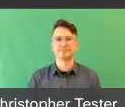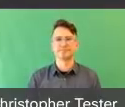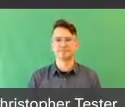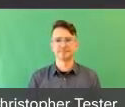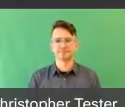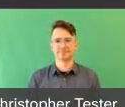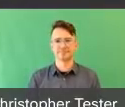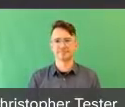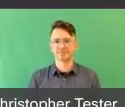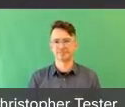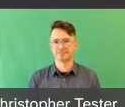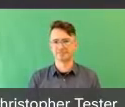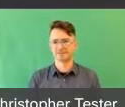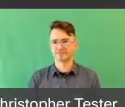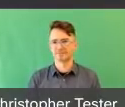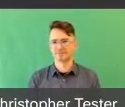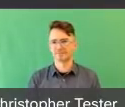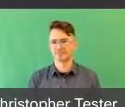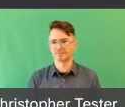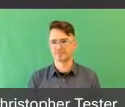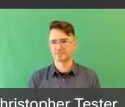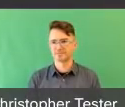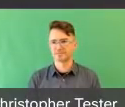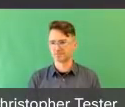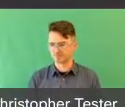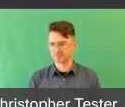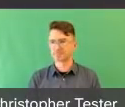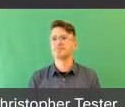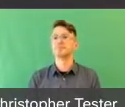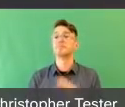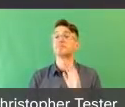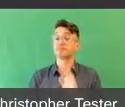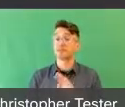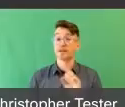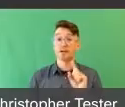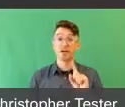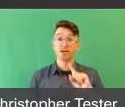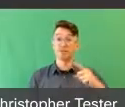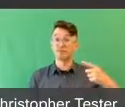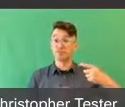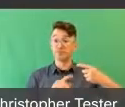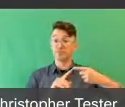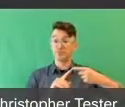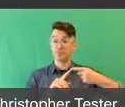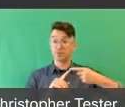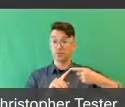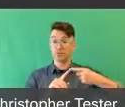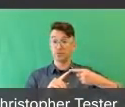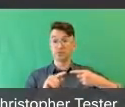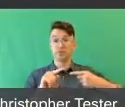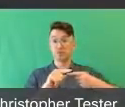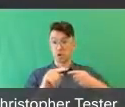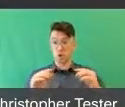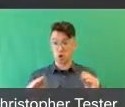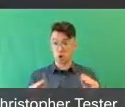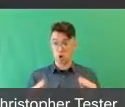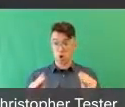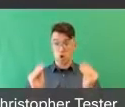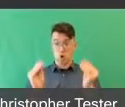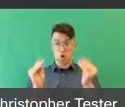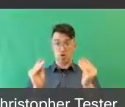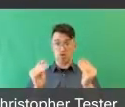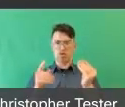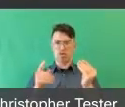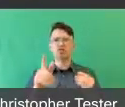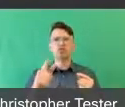So I think number one is that we want you to share your views, and you can do this in lots of platforms, but